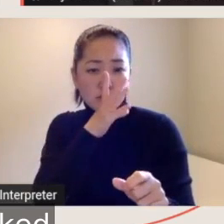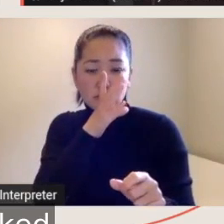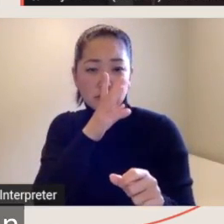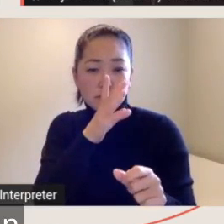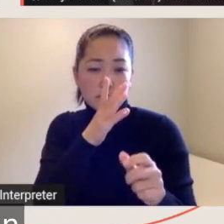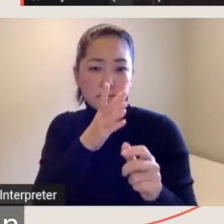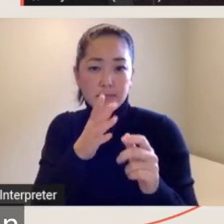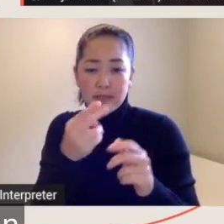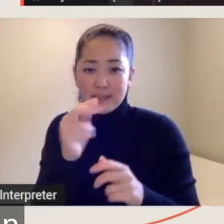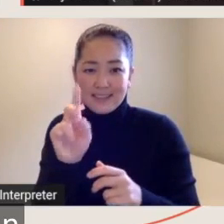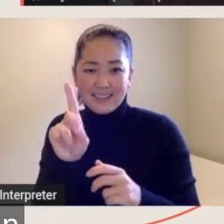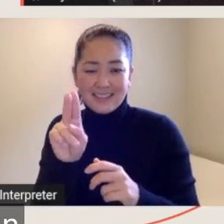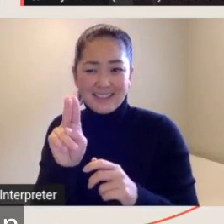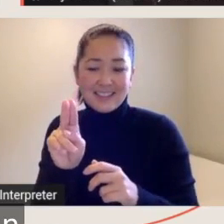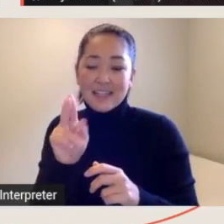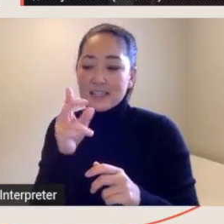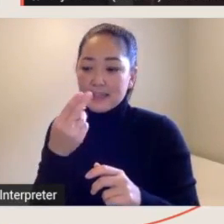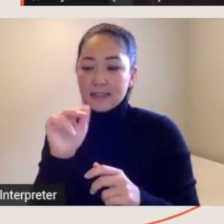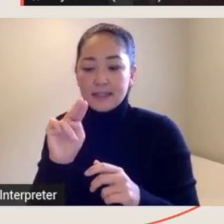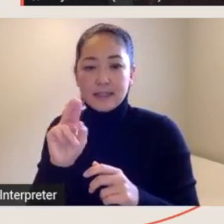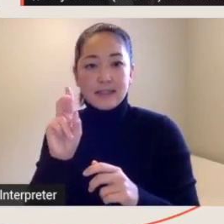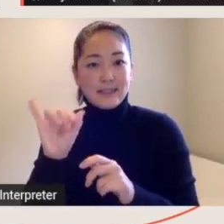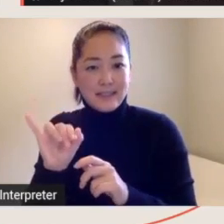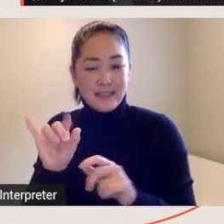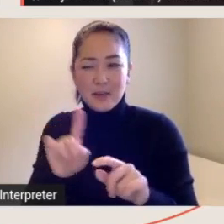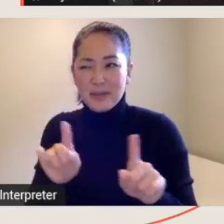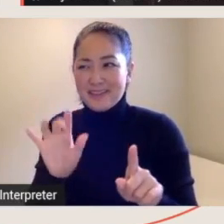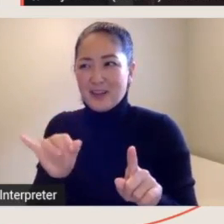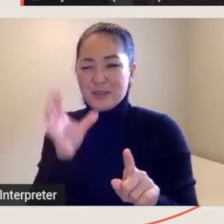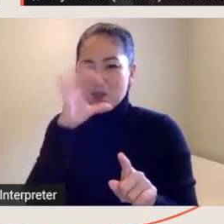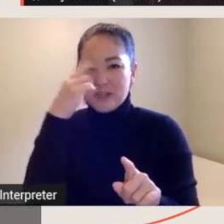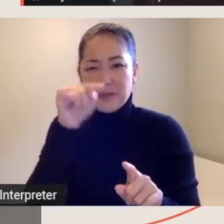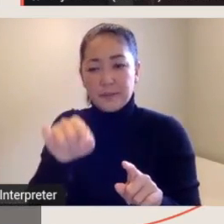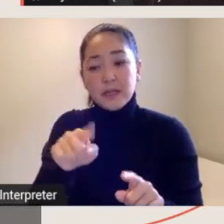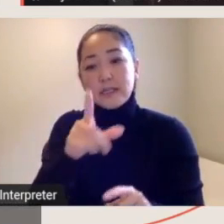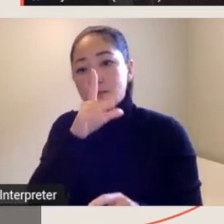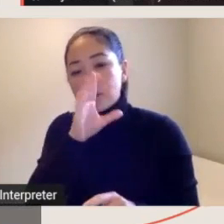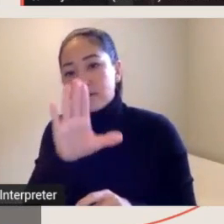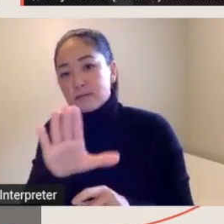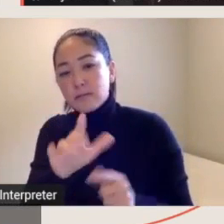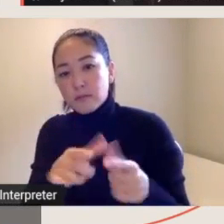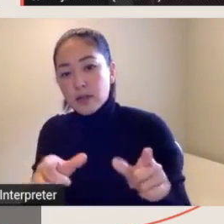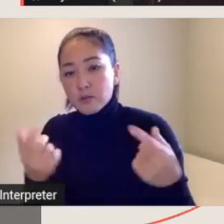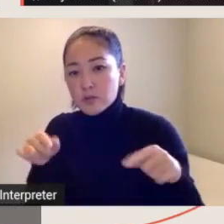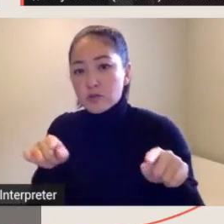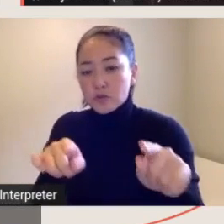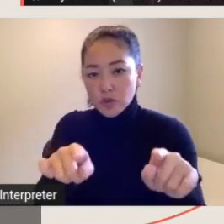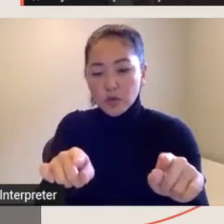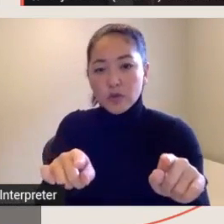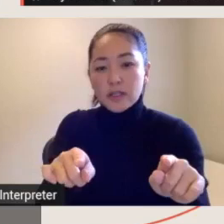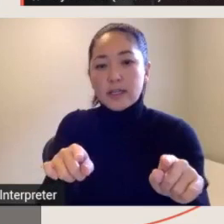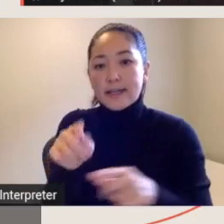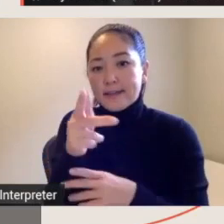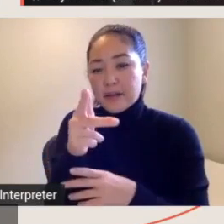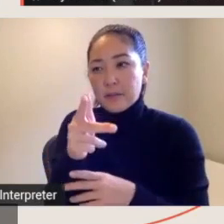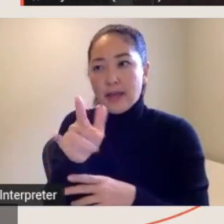that would have been incredibly weird for them. So speaking their own language while we were filming did create like a sort